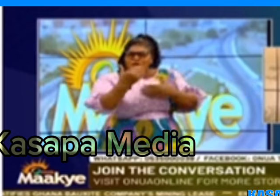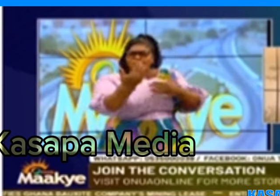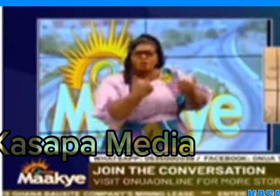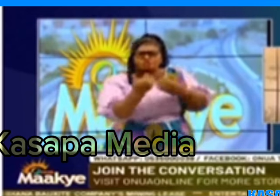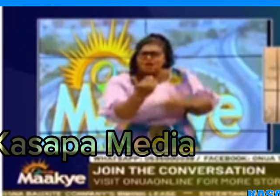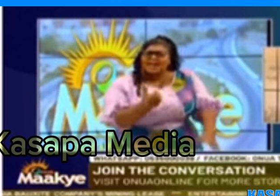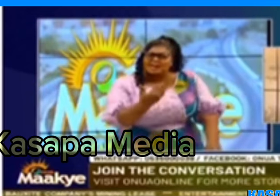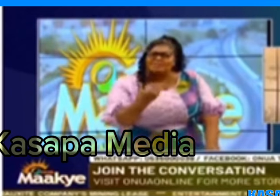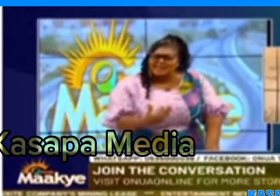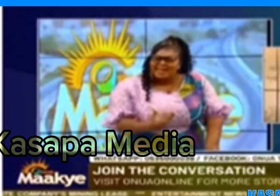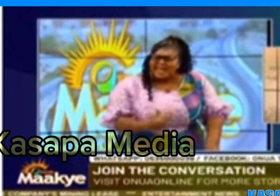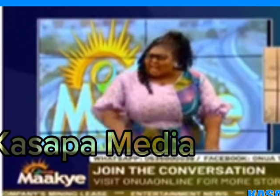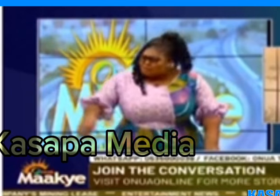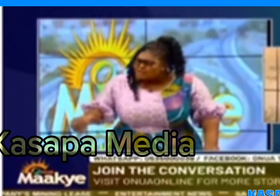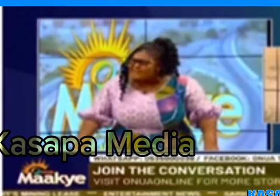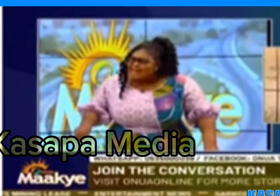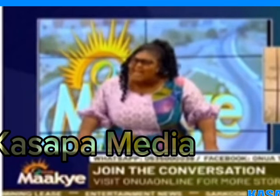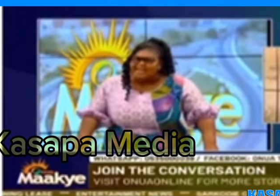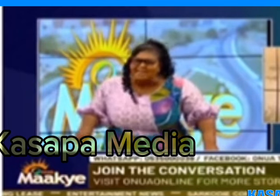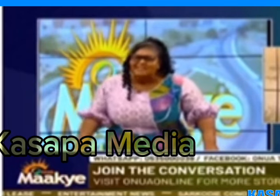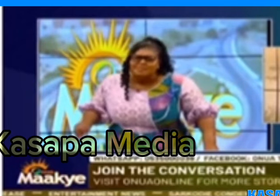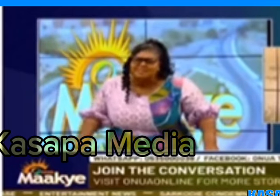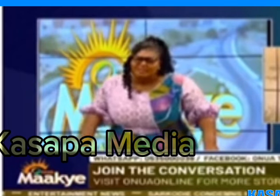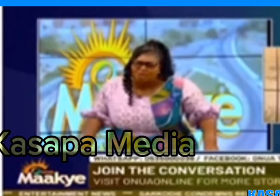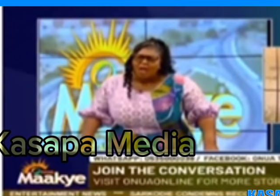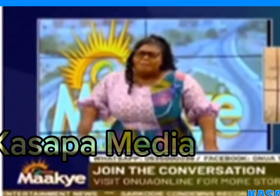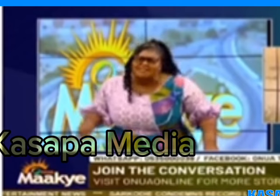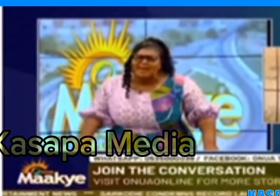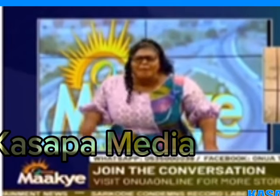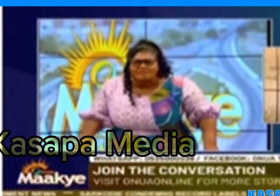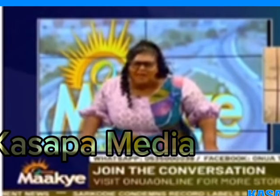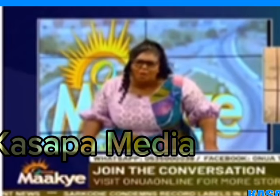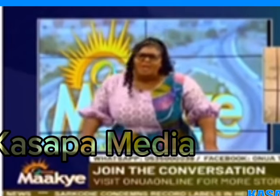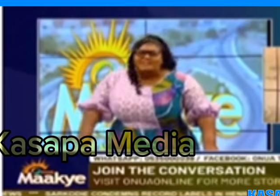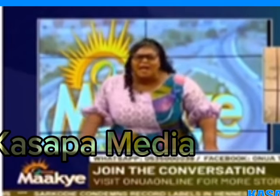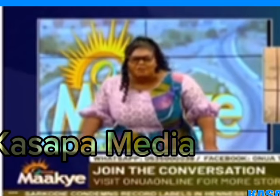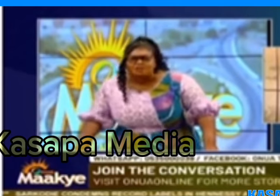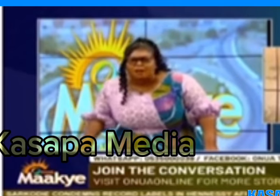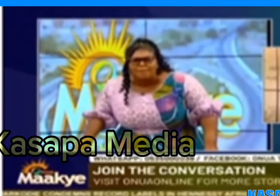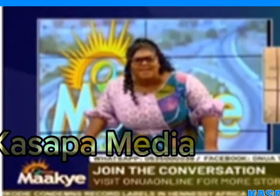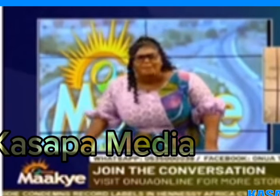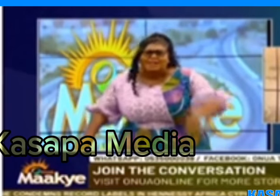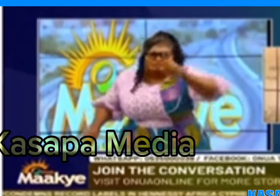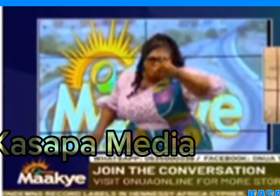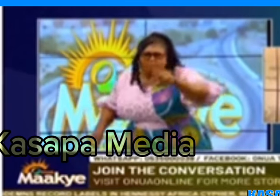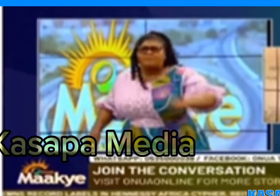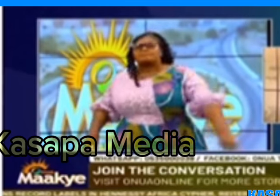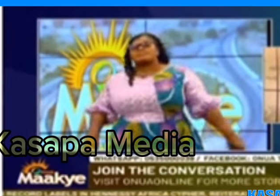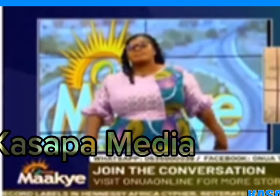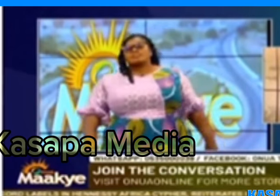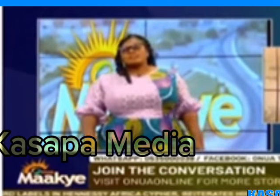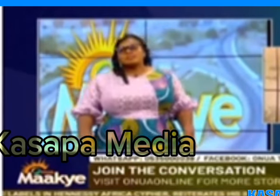It's me patch on point one and I'm saying, and we think I get crazy region. No, Miss Rami Bissau, so and for stopping the bar, so